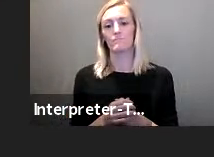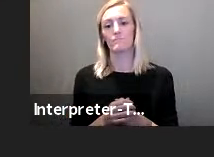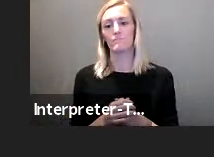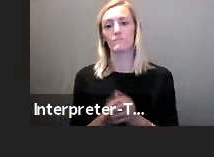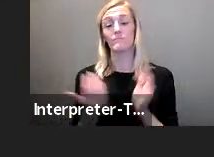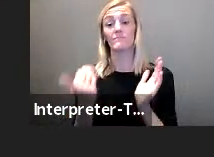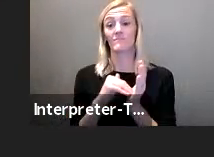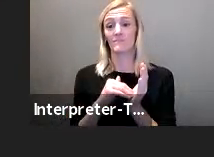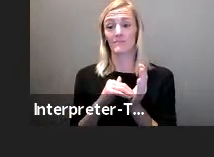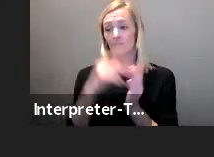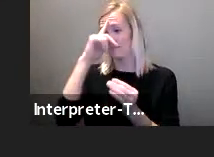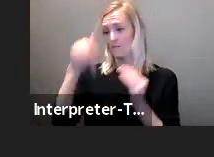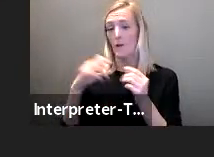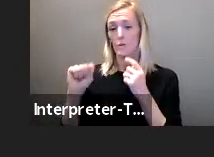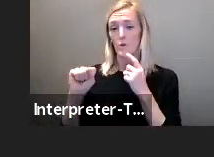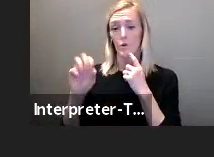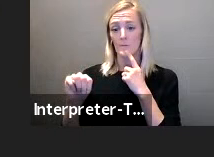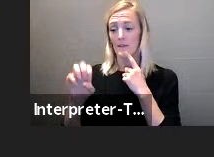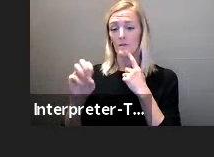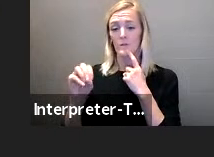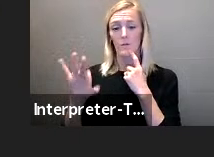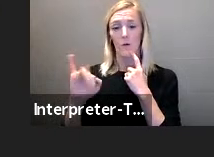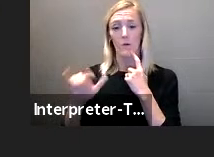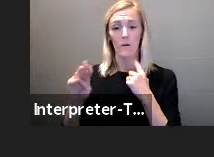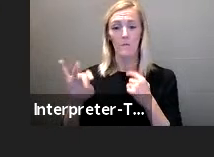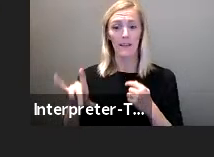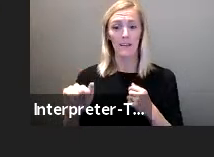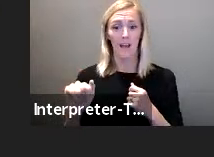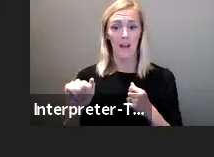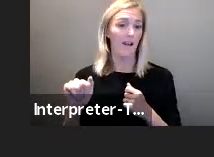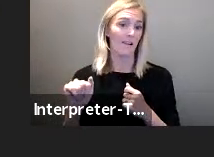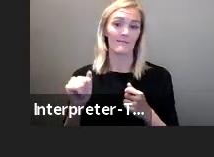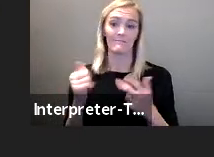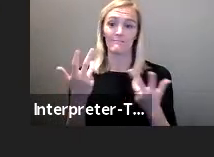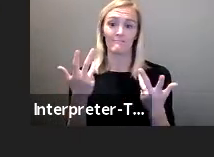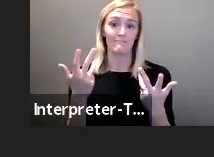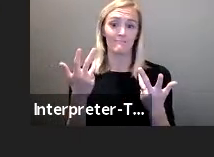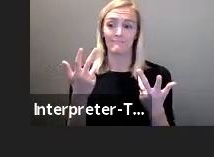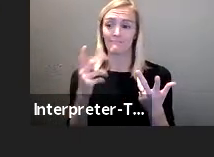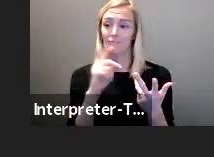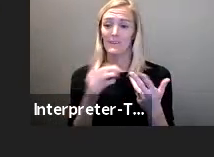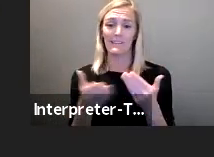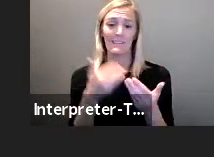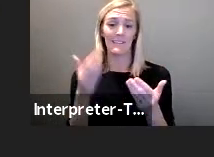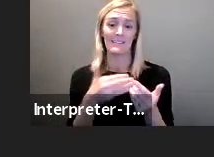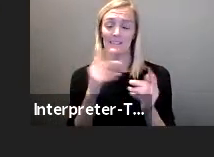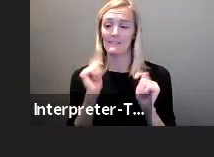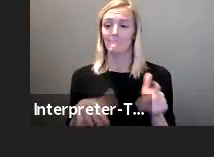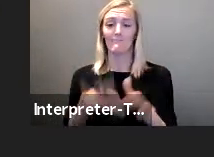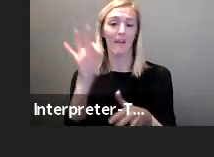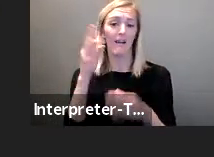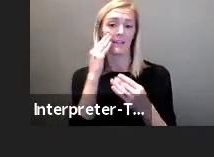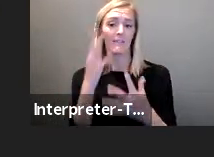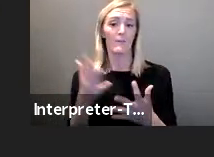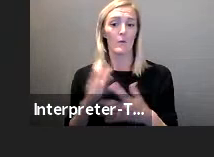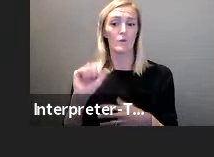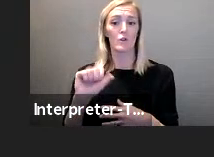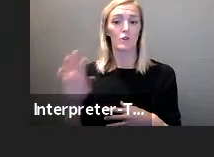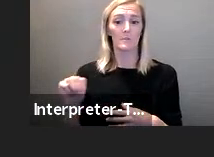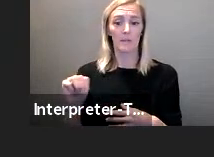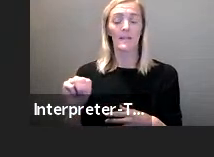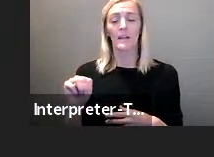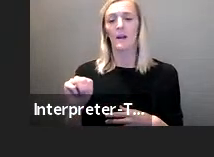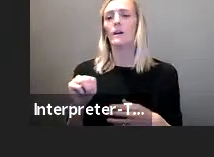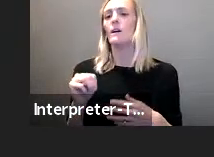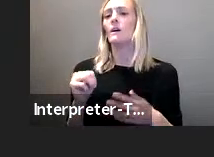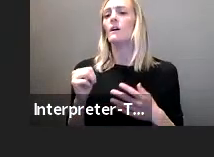social media and how much information can just be found with the click of a button, but trying to decipher, what are the